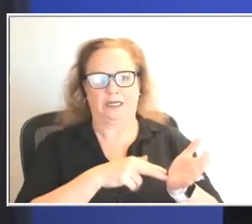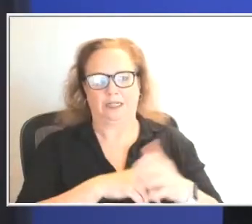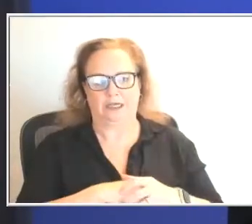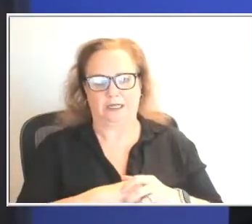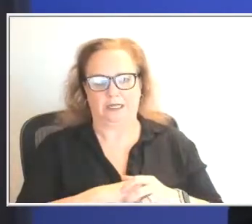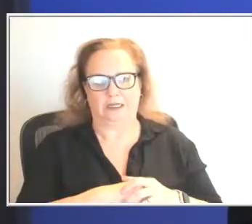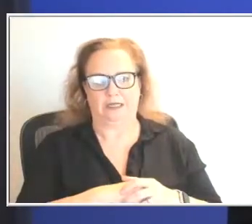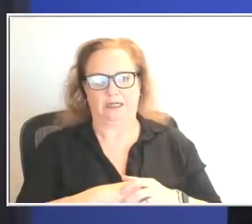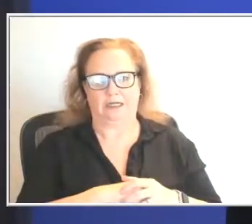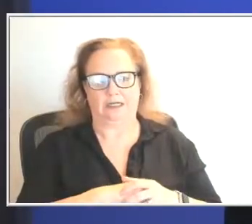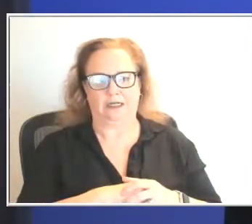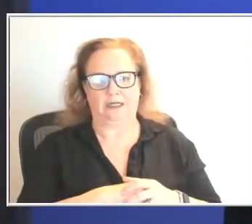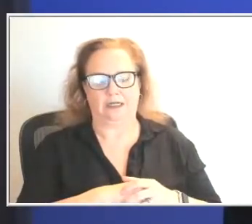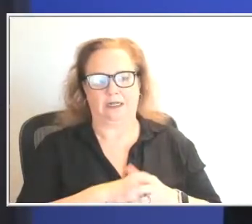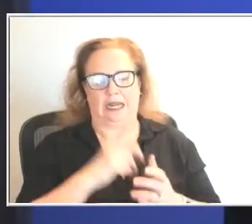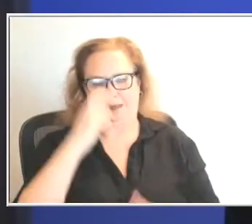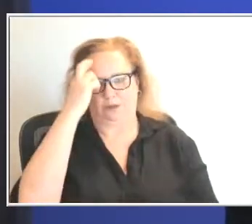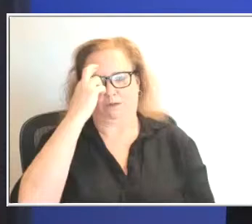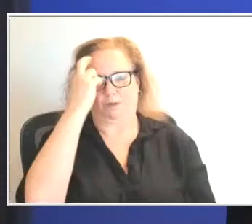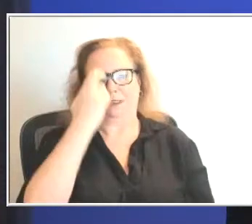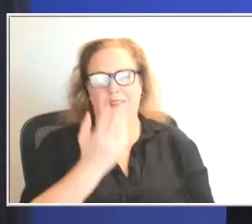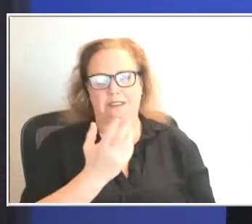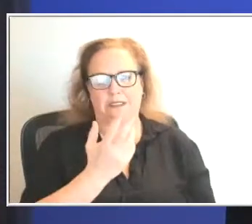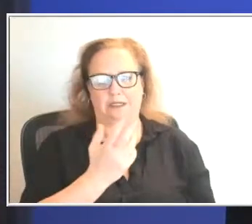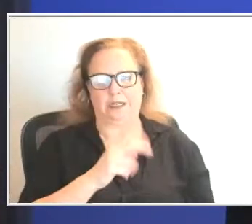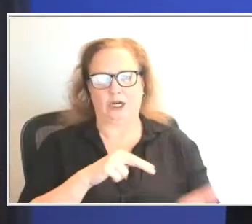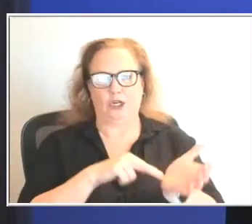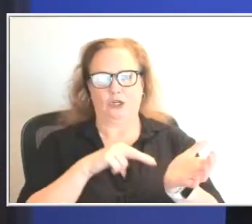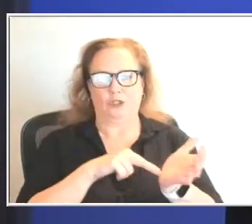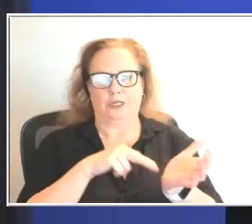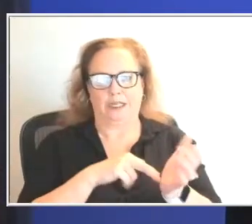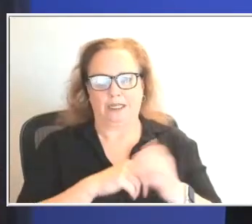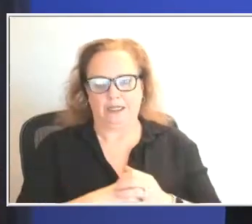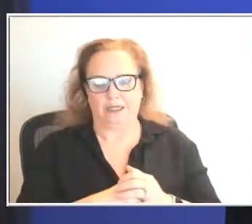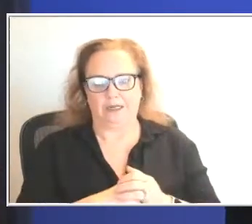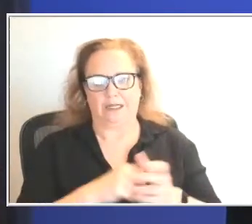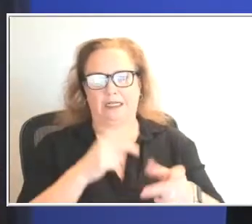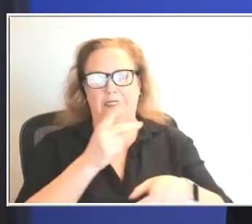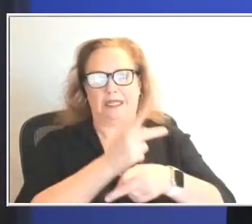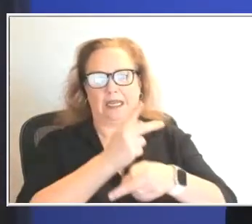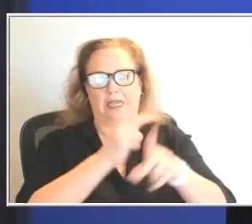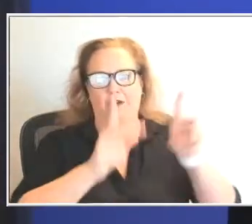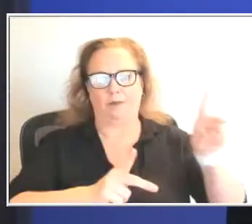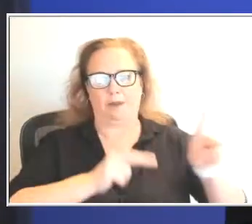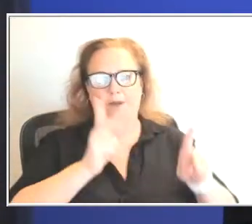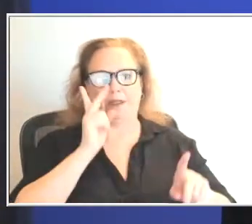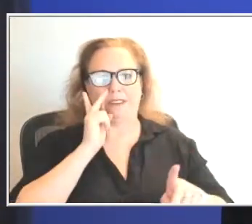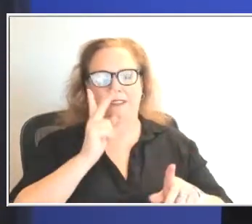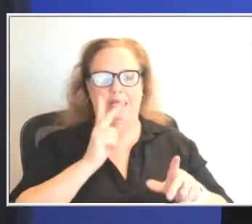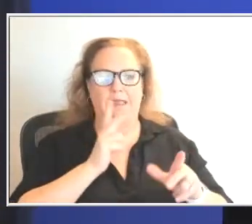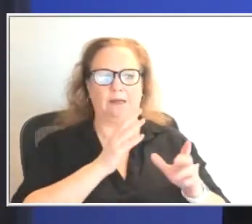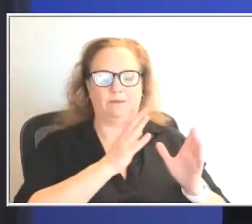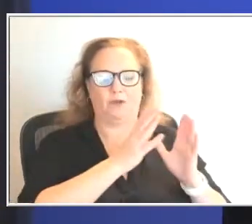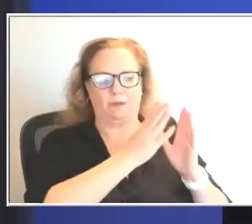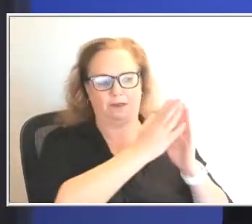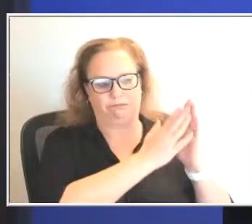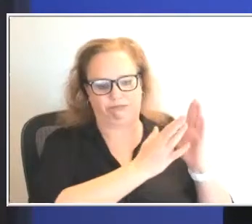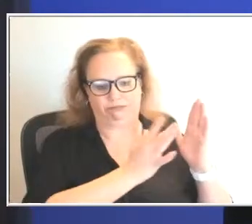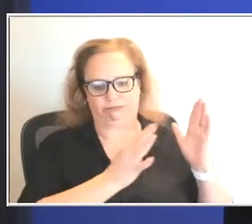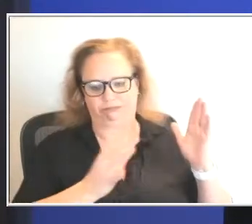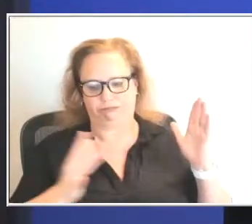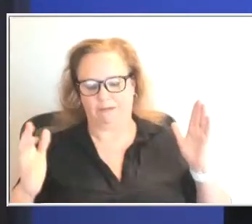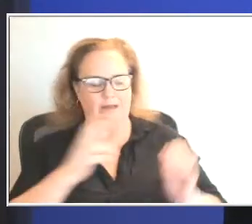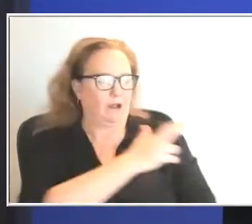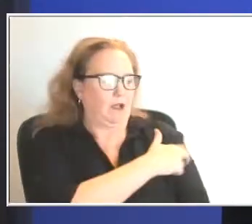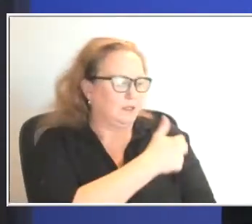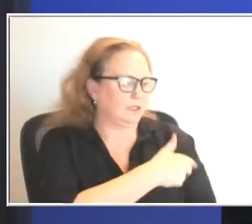I think there's purpose. There's purpose in nursing, you know, and taking care of people and seeing them through their journey, whether you're in the hospital or the